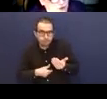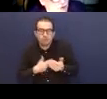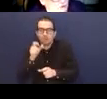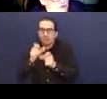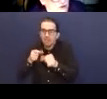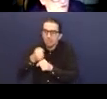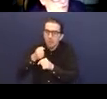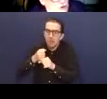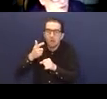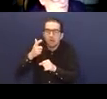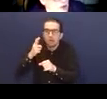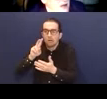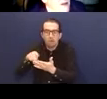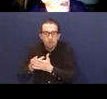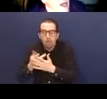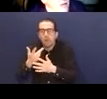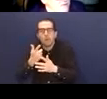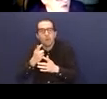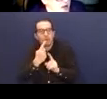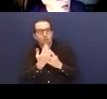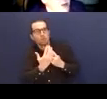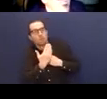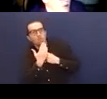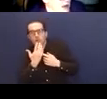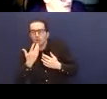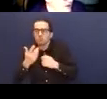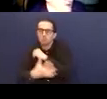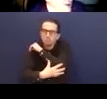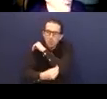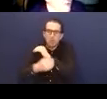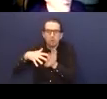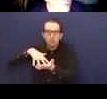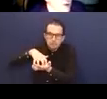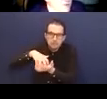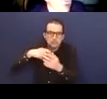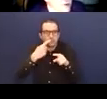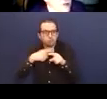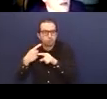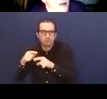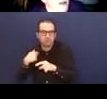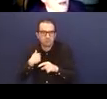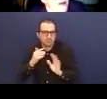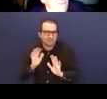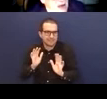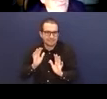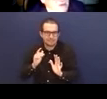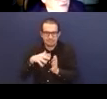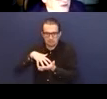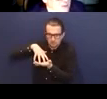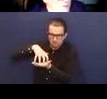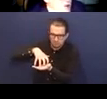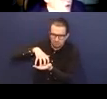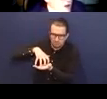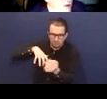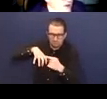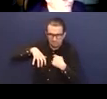been transformed so people can have a fair and equal access. So vulnerability it blames the victim,